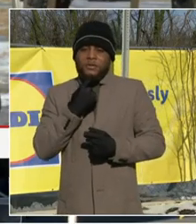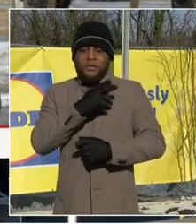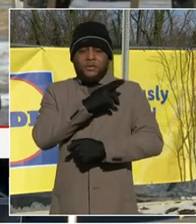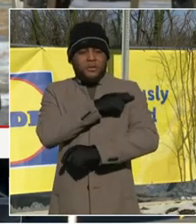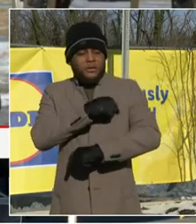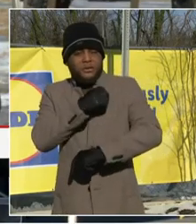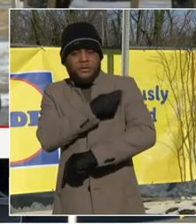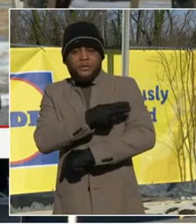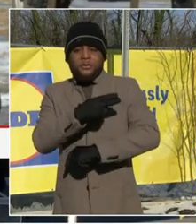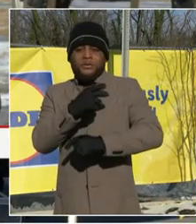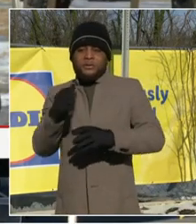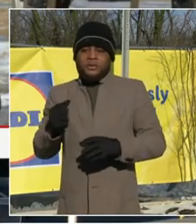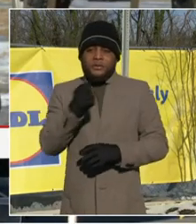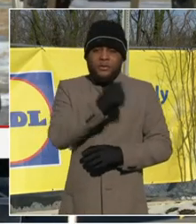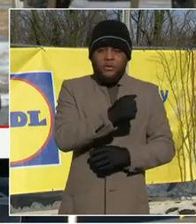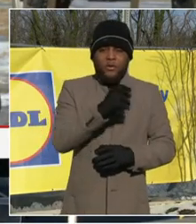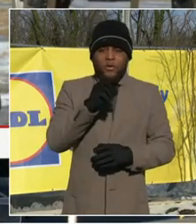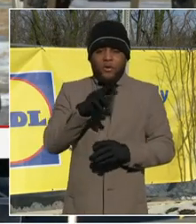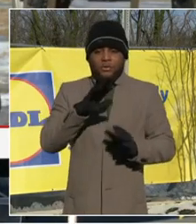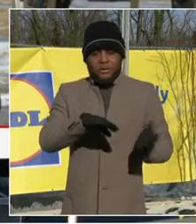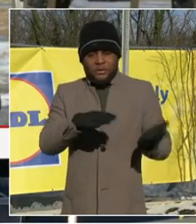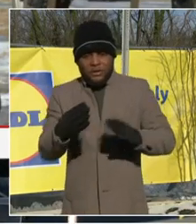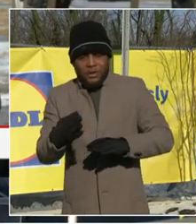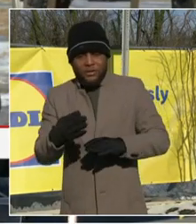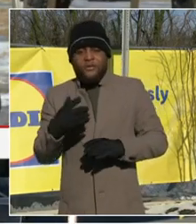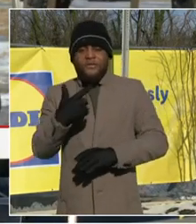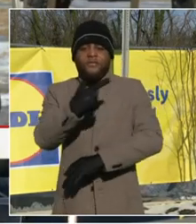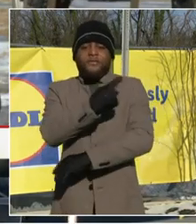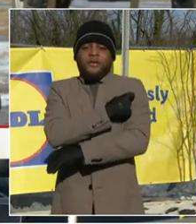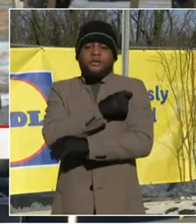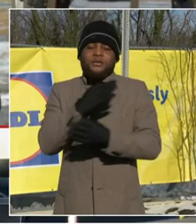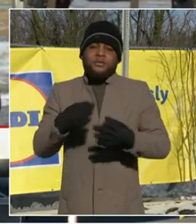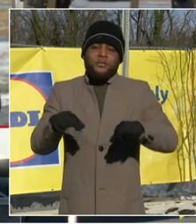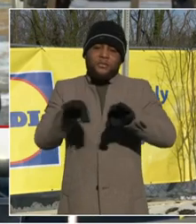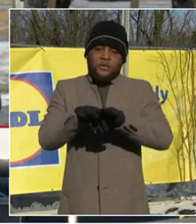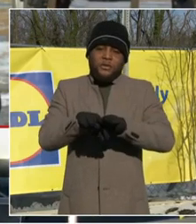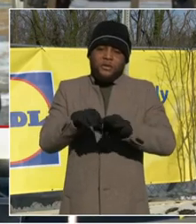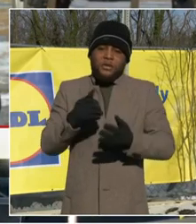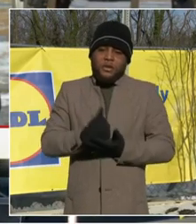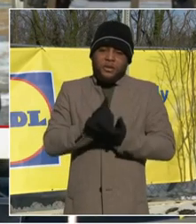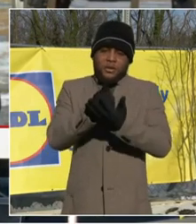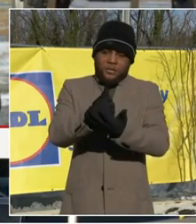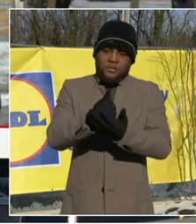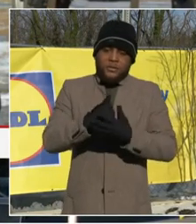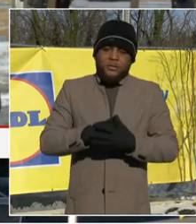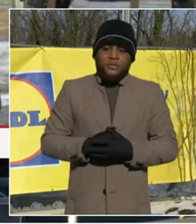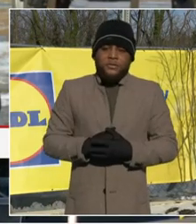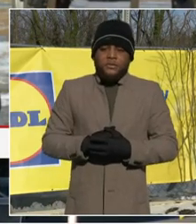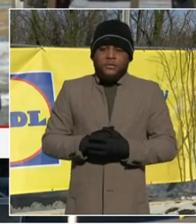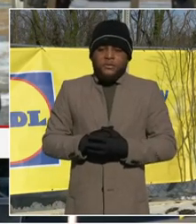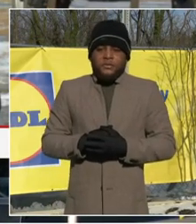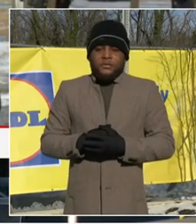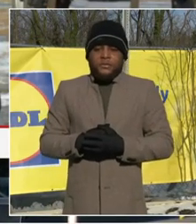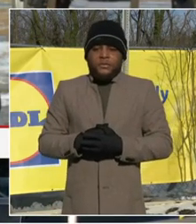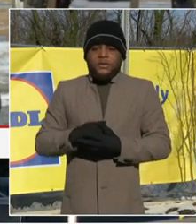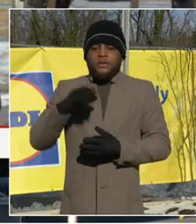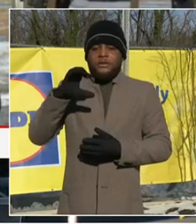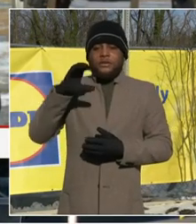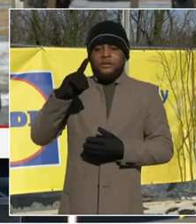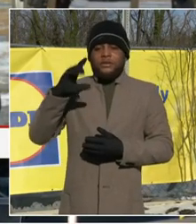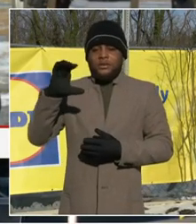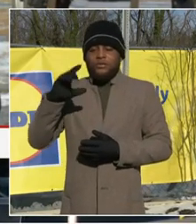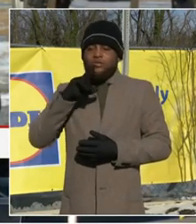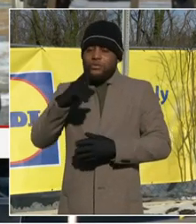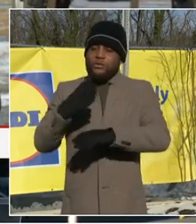death. Vaccine. The CDC has just approved booster shots for